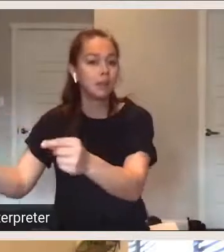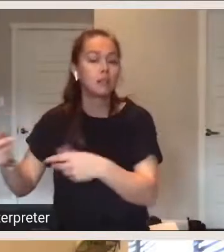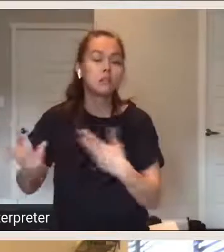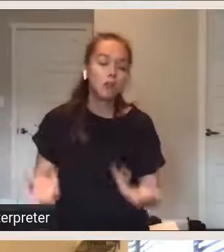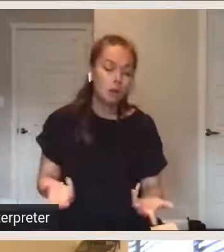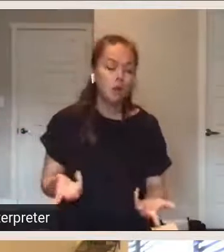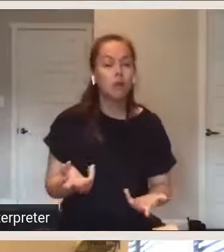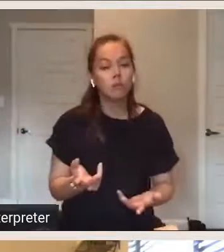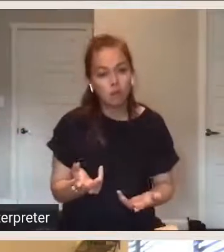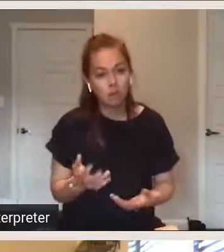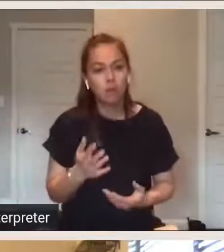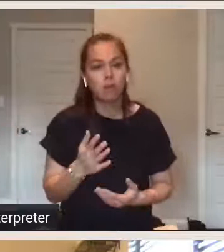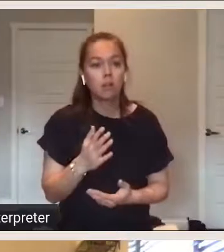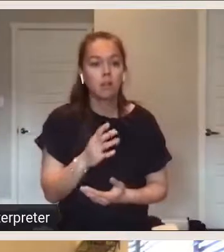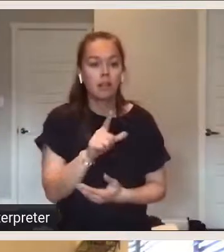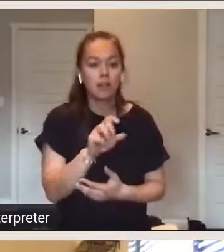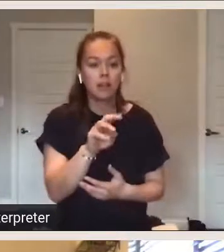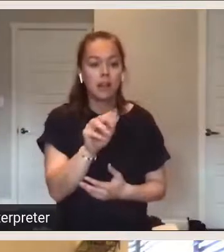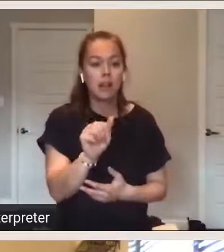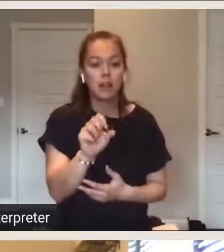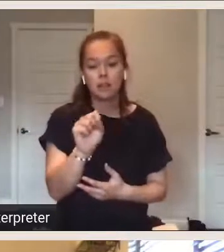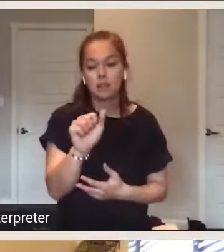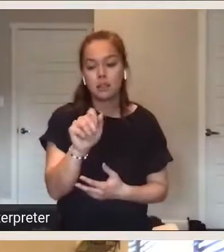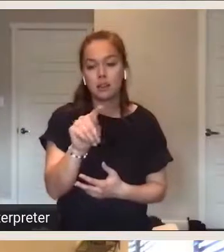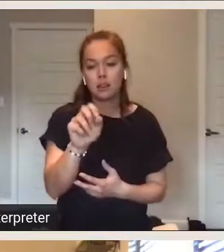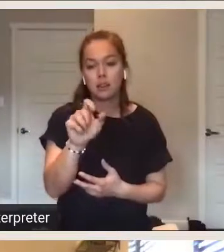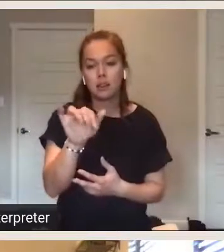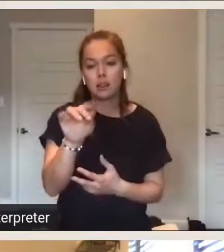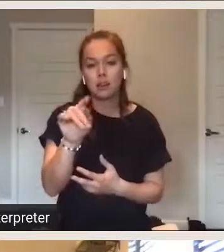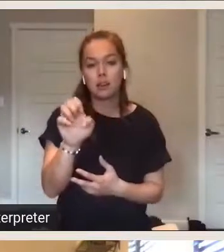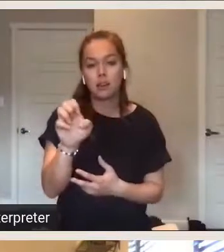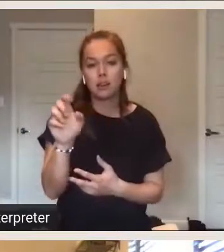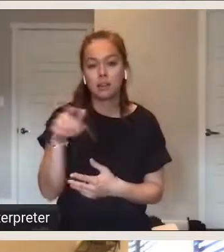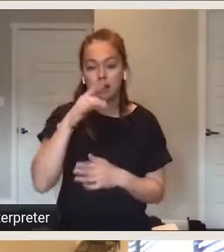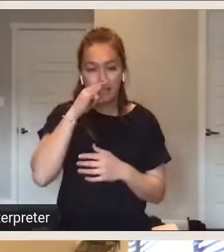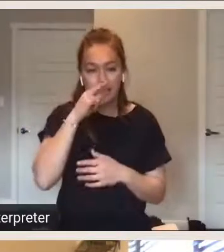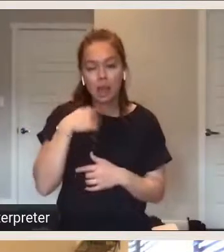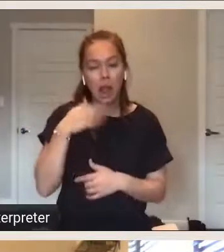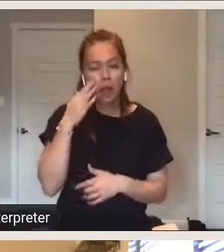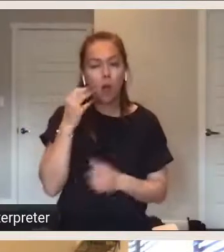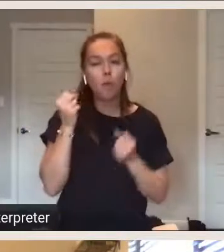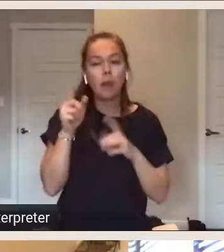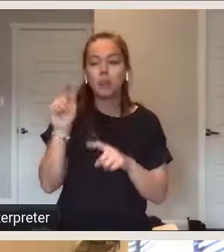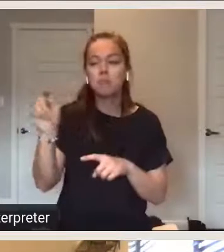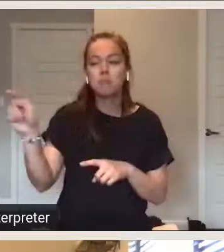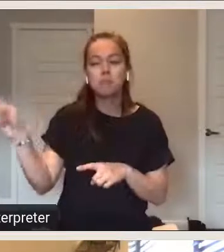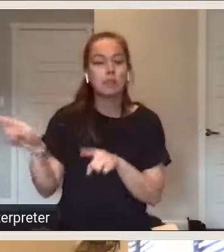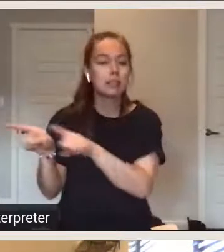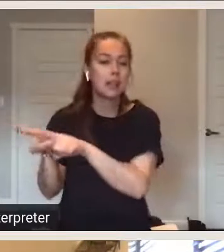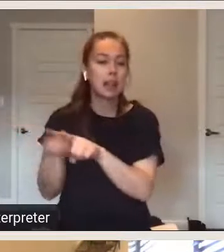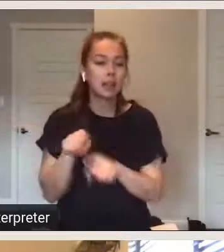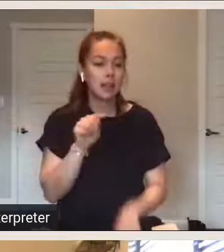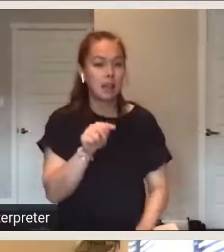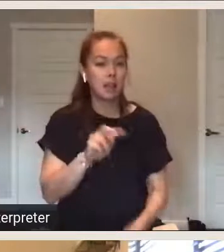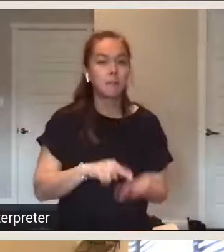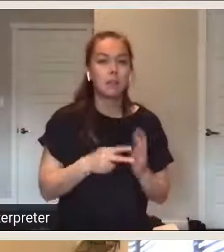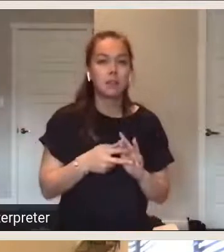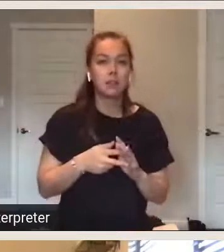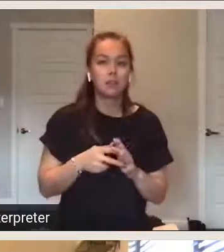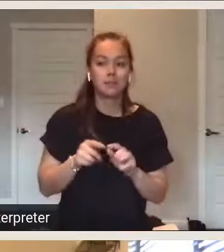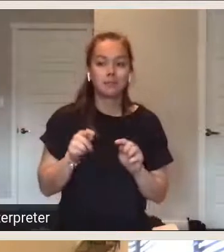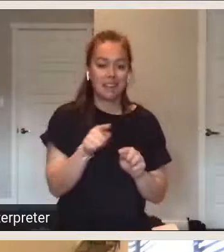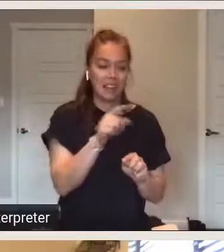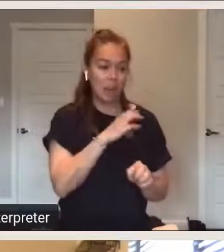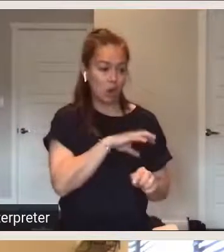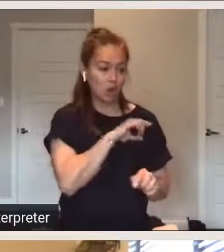people who are like that, and I always found it really fascinating and just kind of like humanizing these characters more. We may hear about